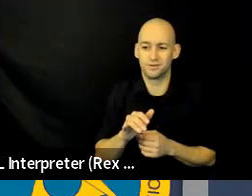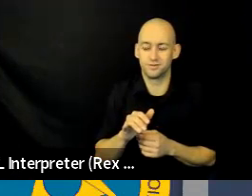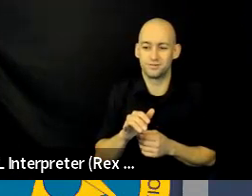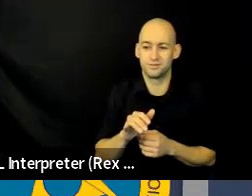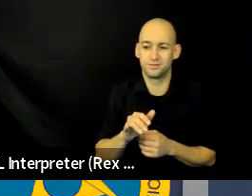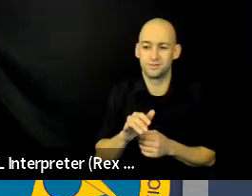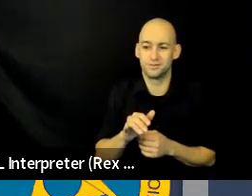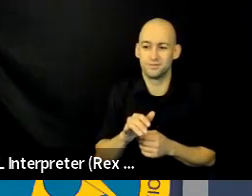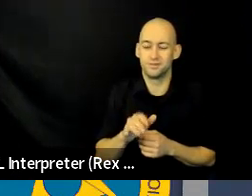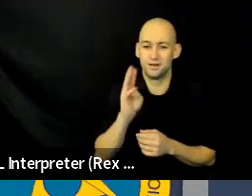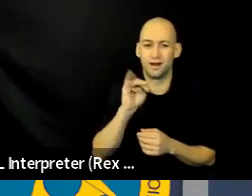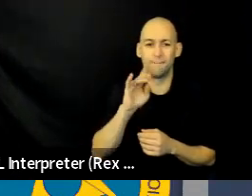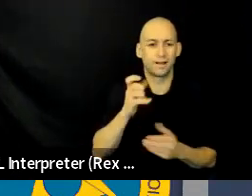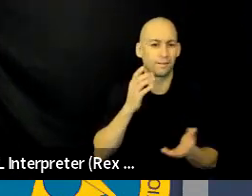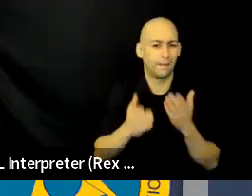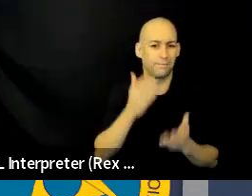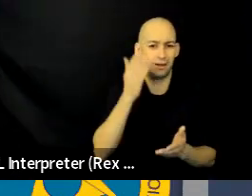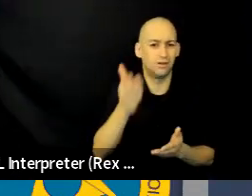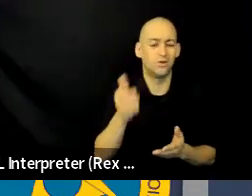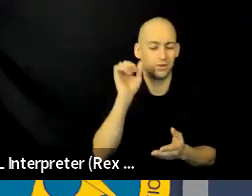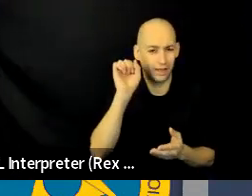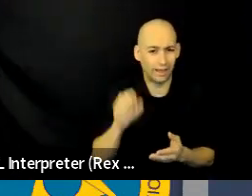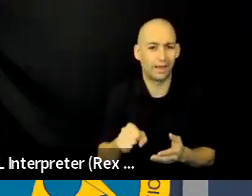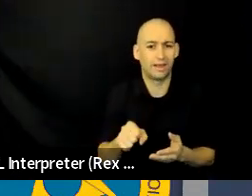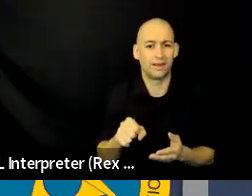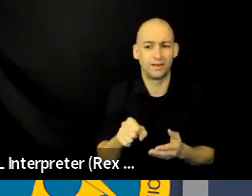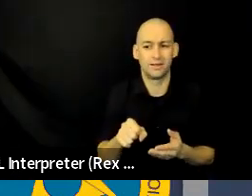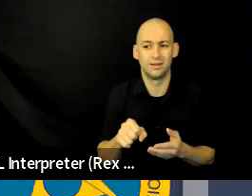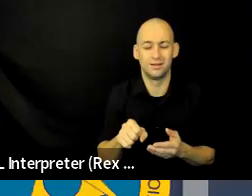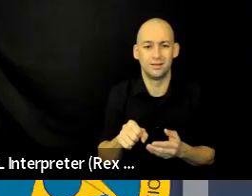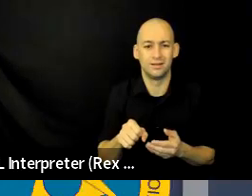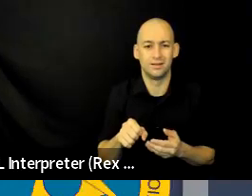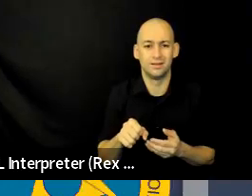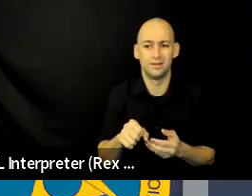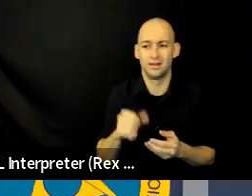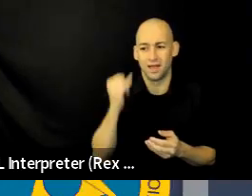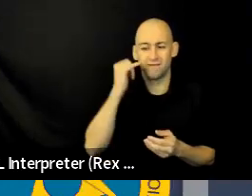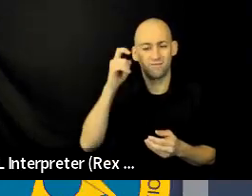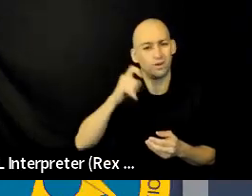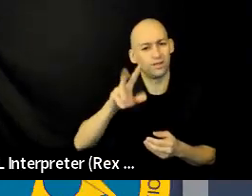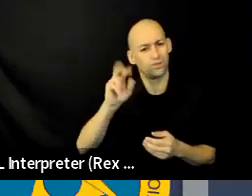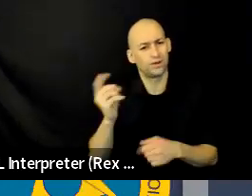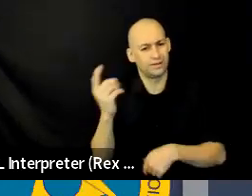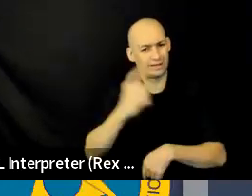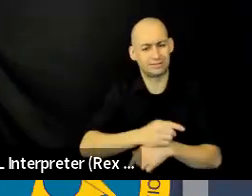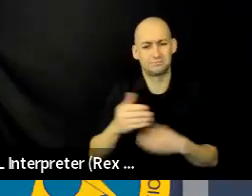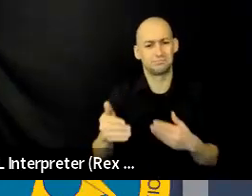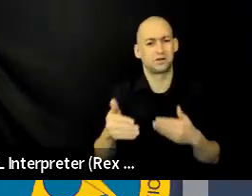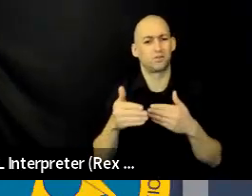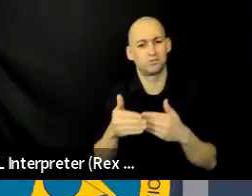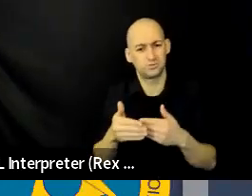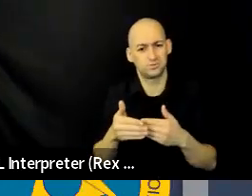Sorry. So Mike, maybe you can, if we need 30 days to get closer